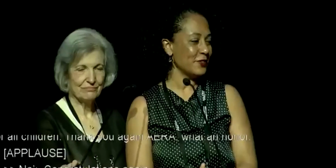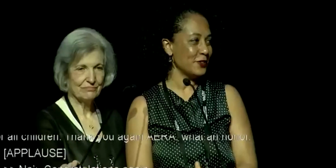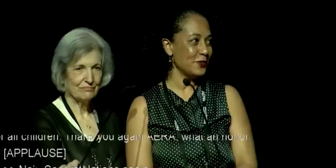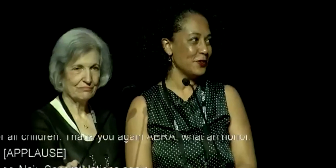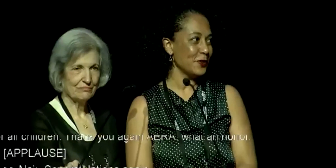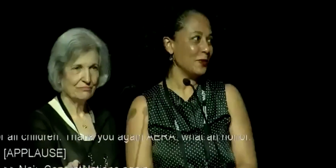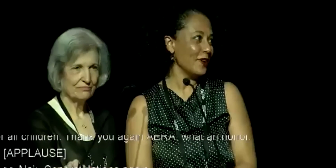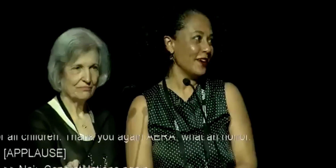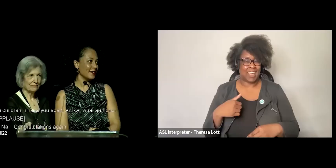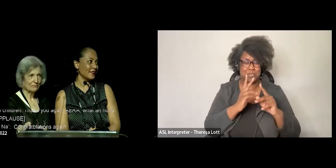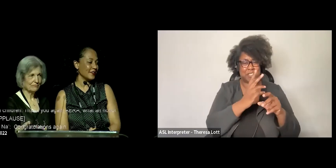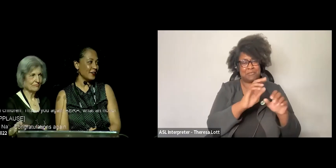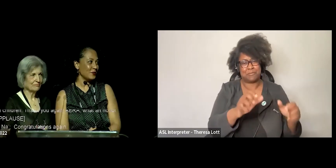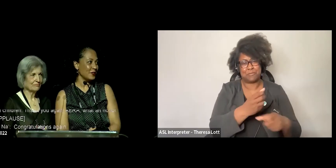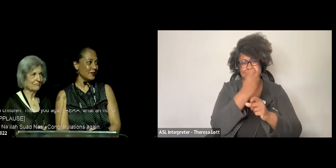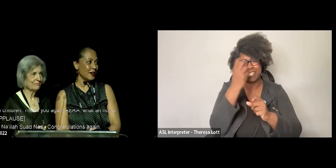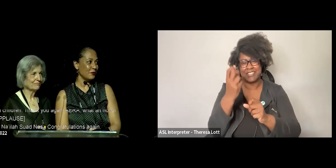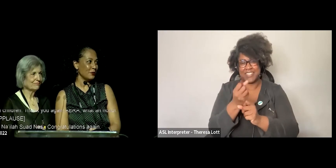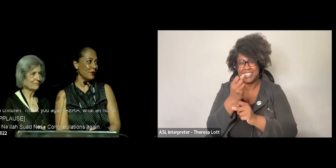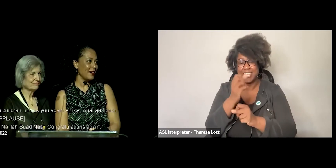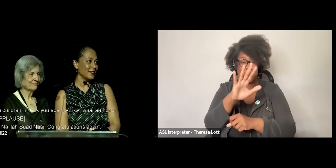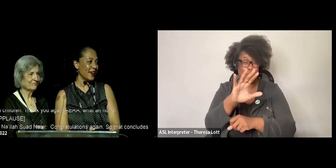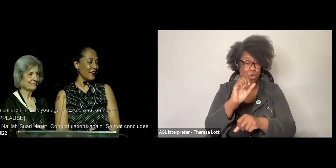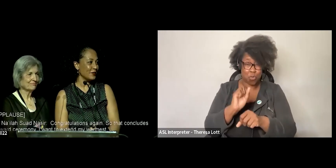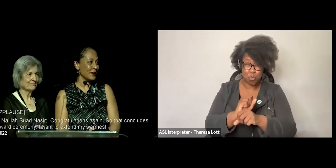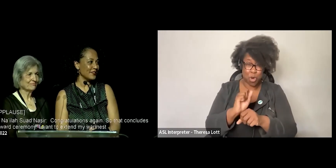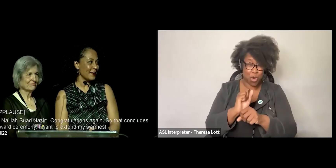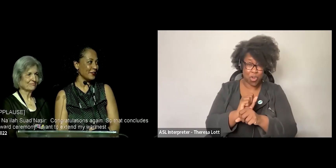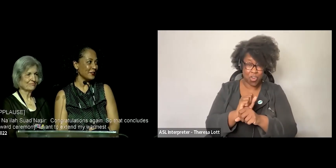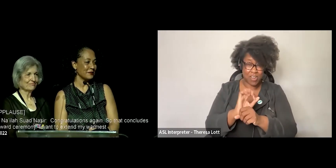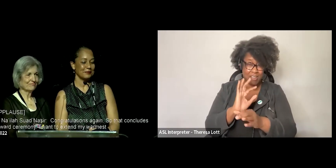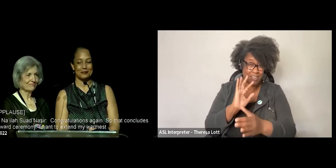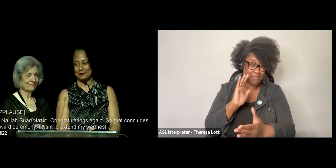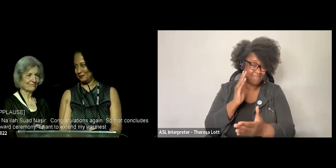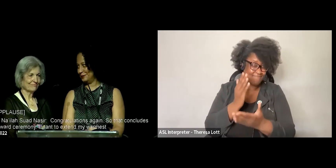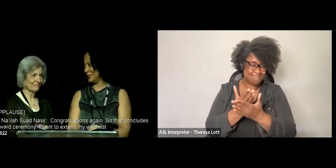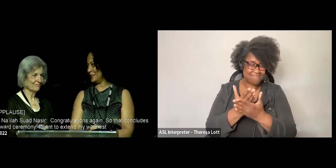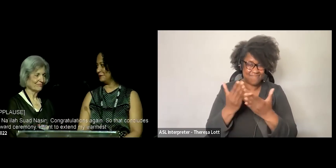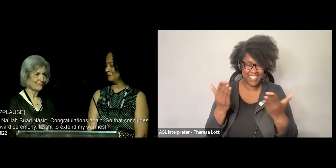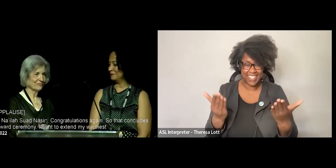this afternoon. Your work has gotten you here, and we're proud to have you as colleagues.